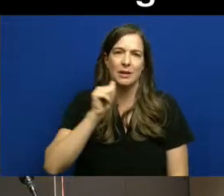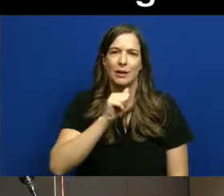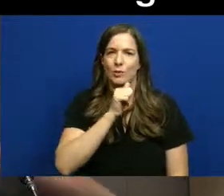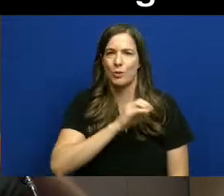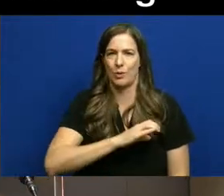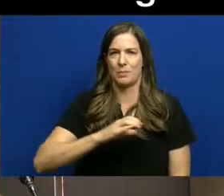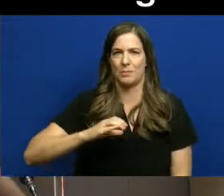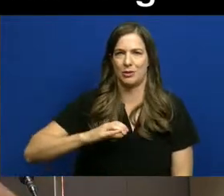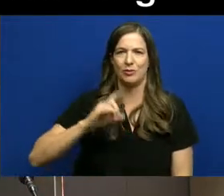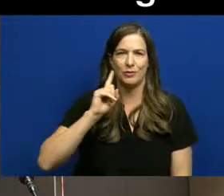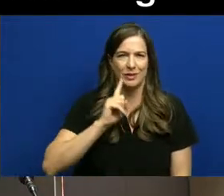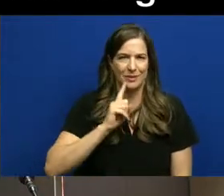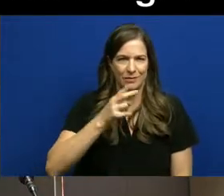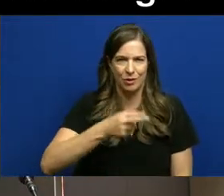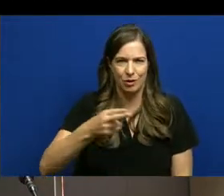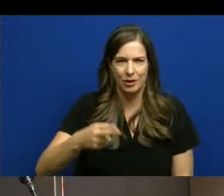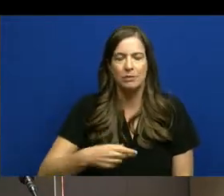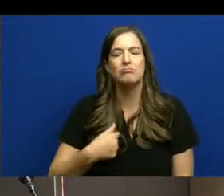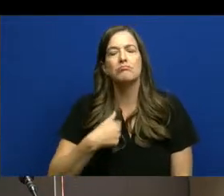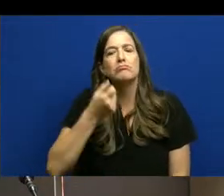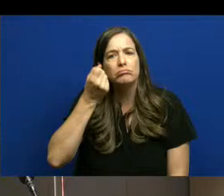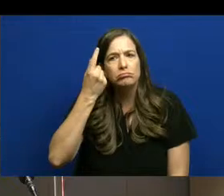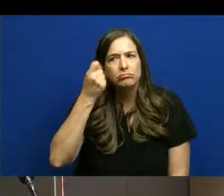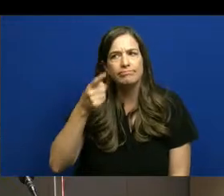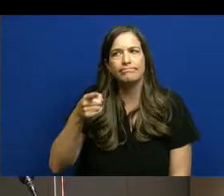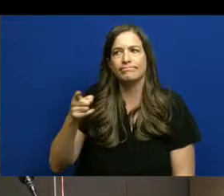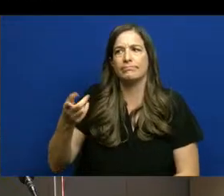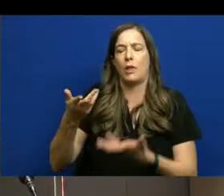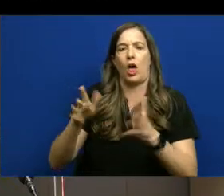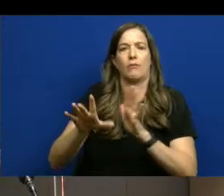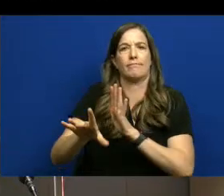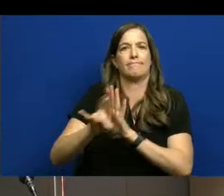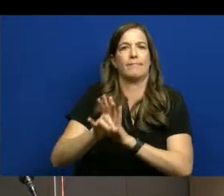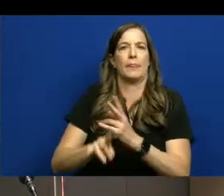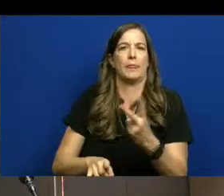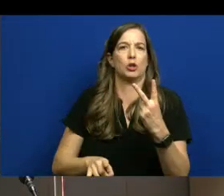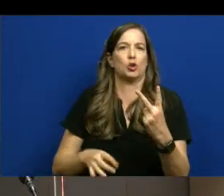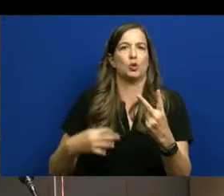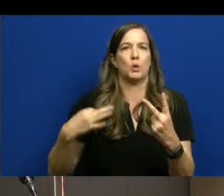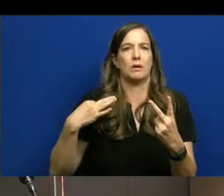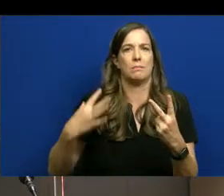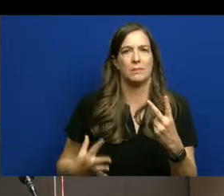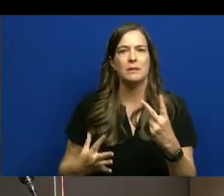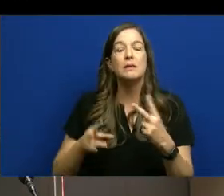I understand that ACDHH has already chosen 2 candidates for this position, which is a good start.